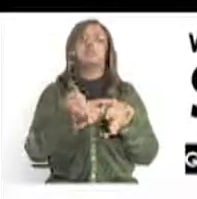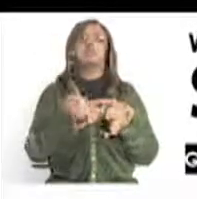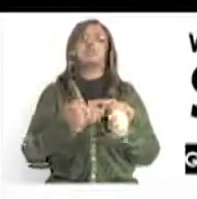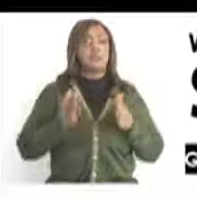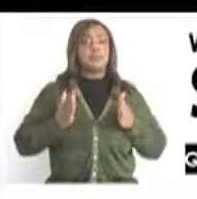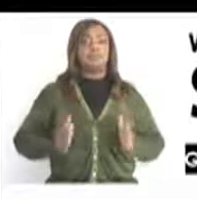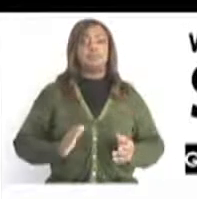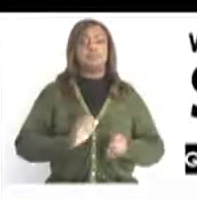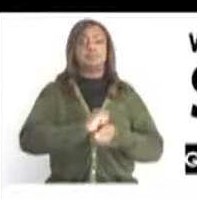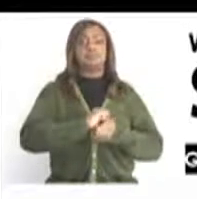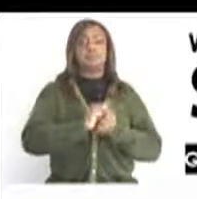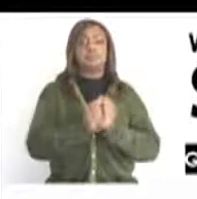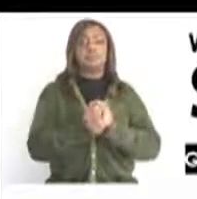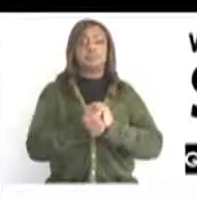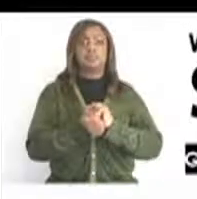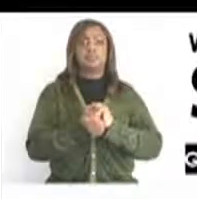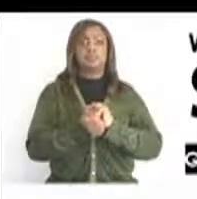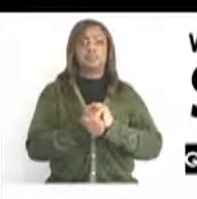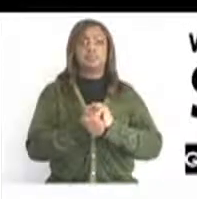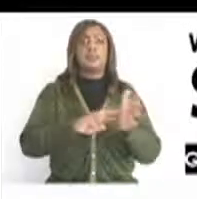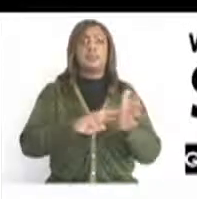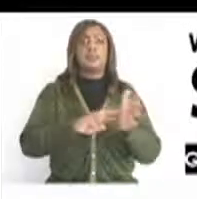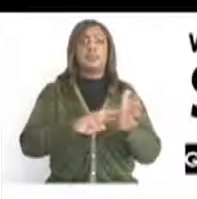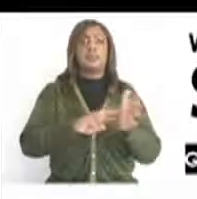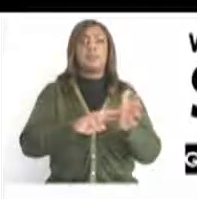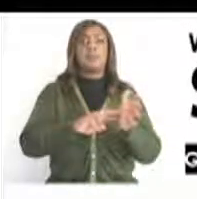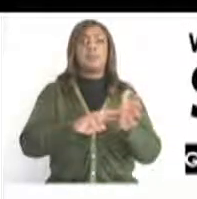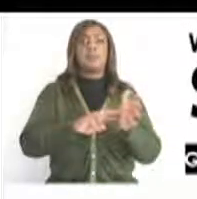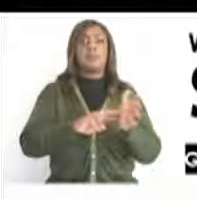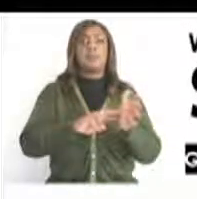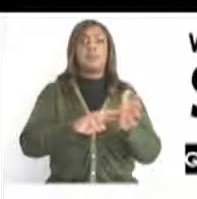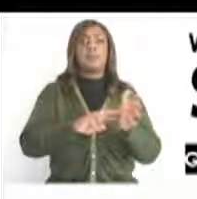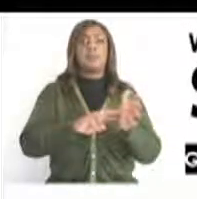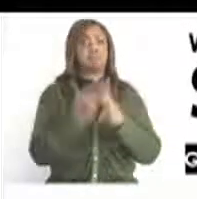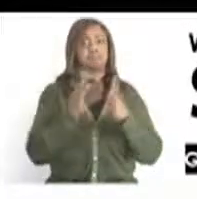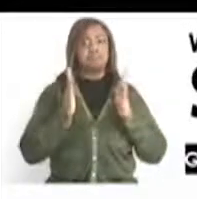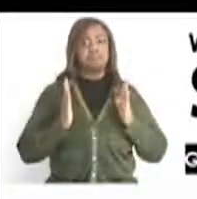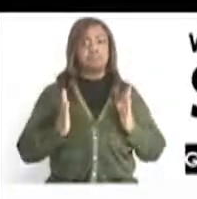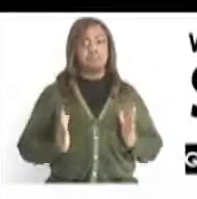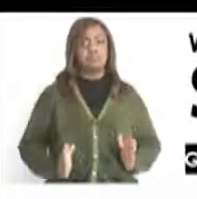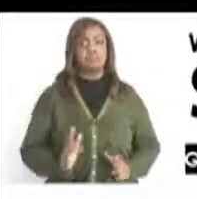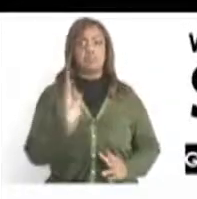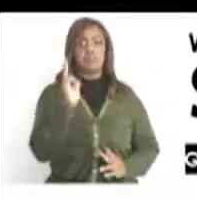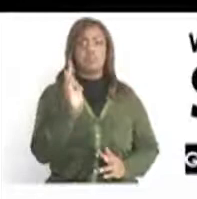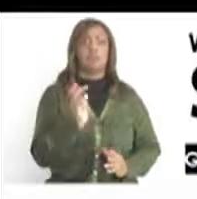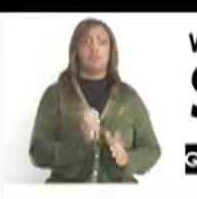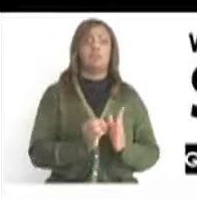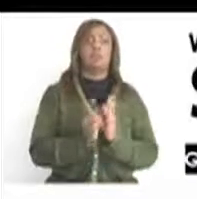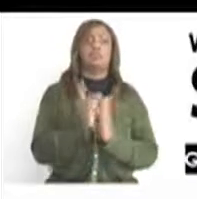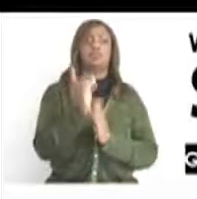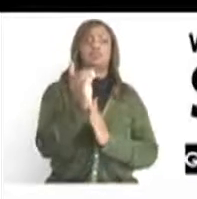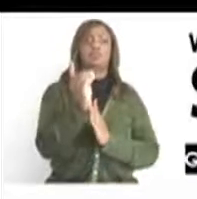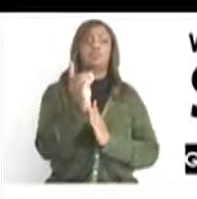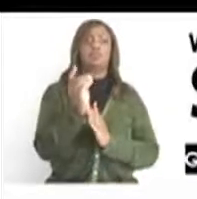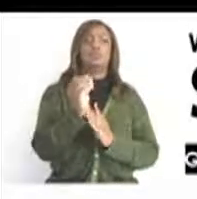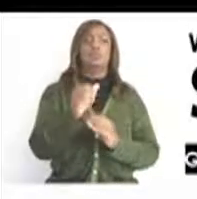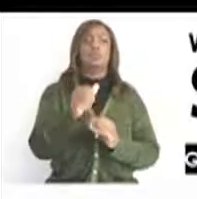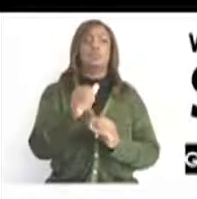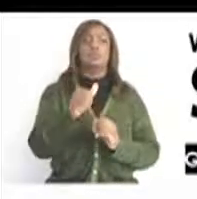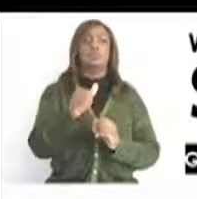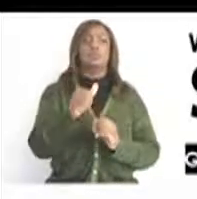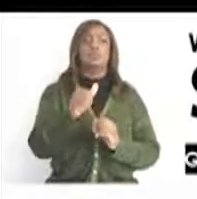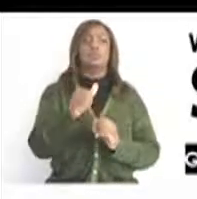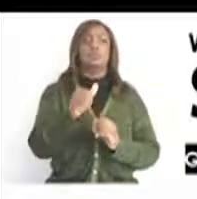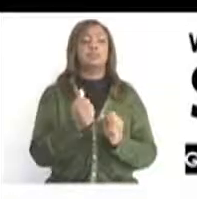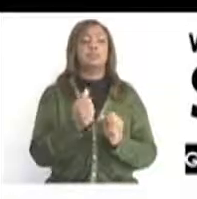Physical changes, these are changes that can be seen in humans during their growth. Secondary sex characteristics